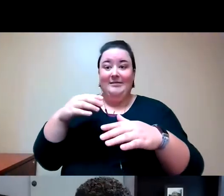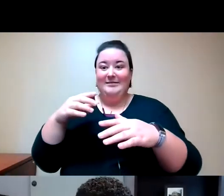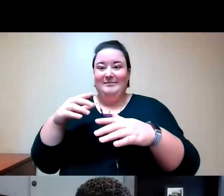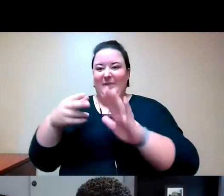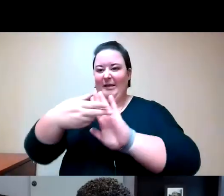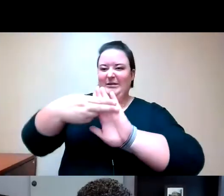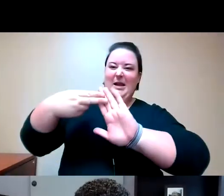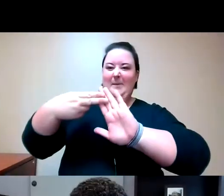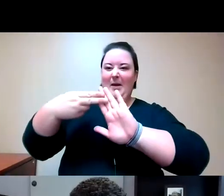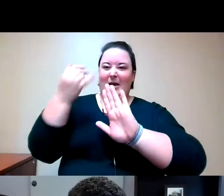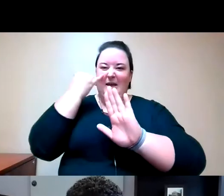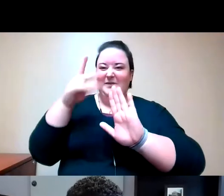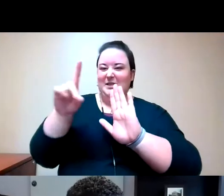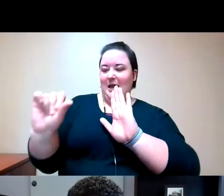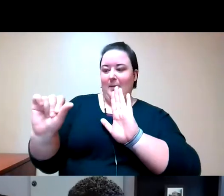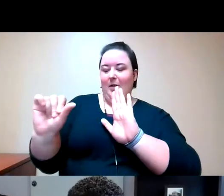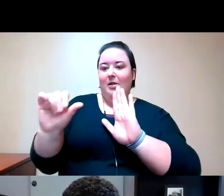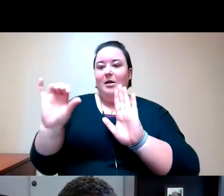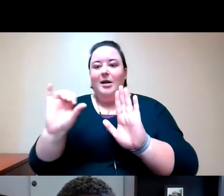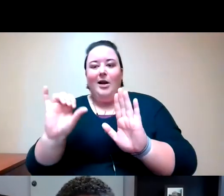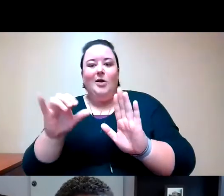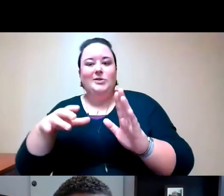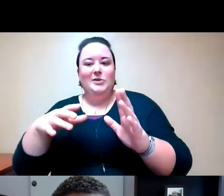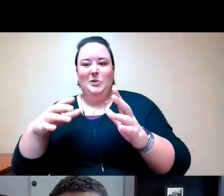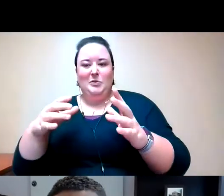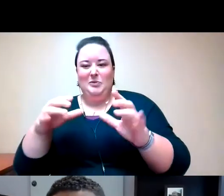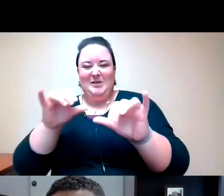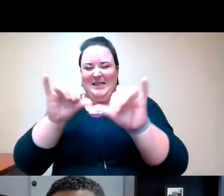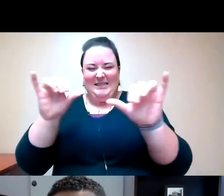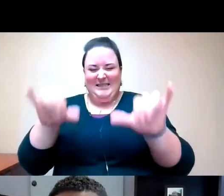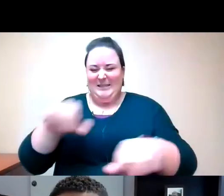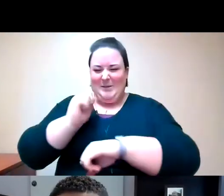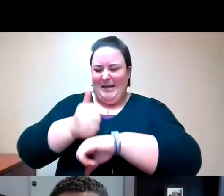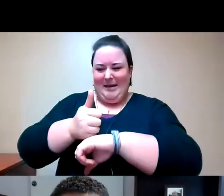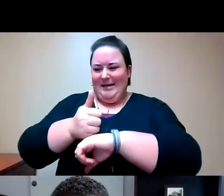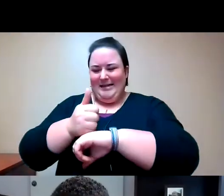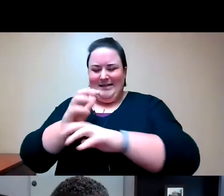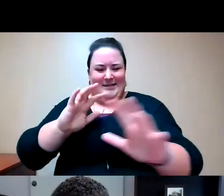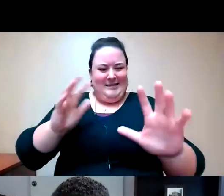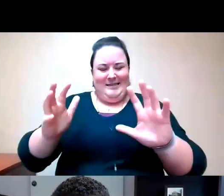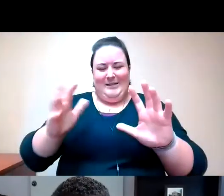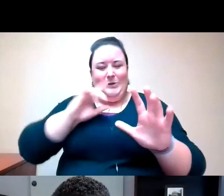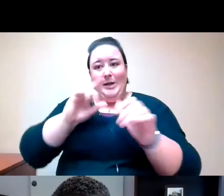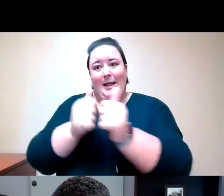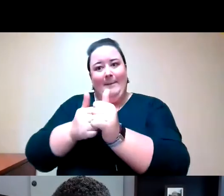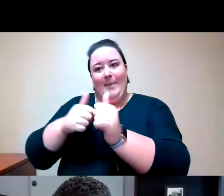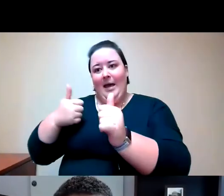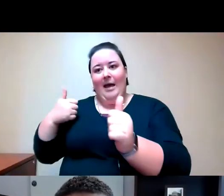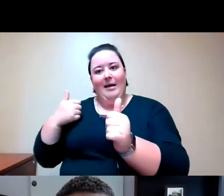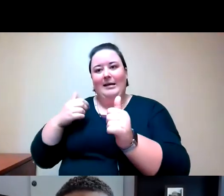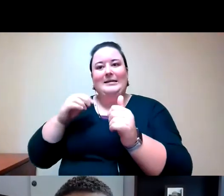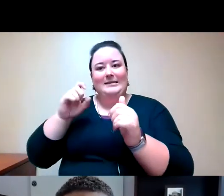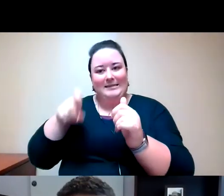the fact that the physical things still haven't been fixed, just show just how far behind we are on the things that need to be fixed in terms